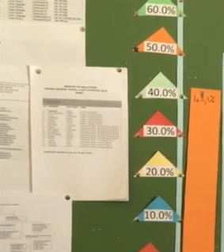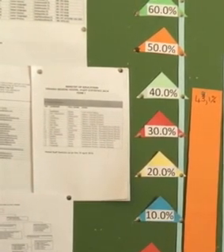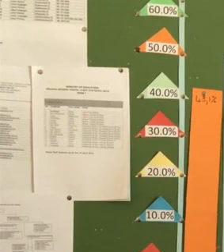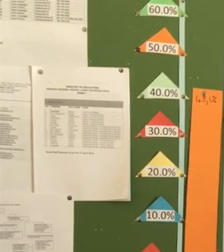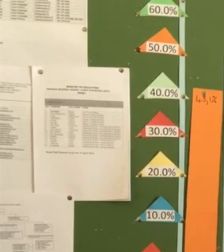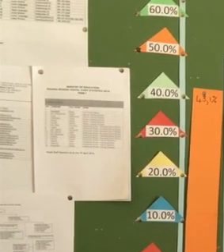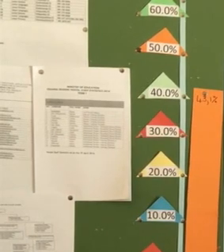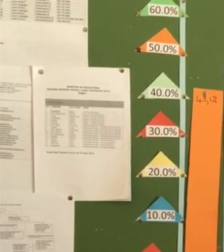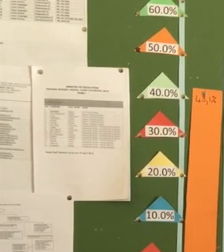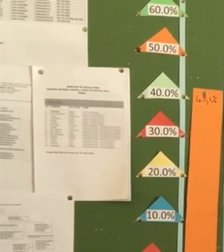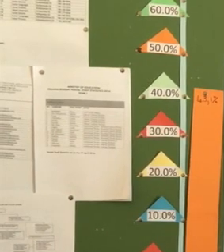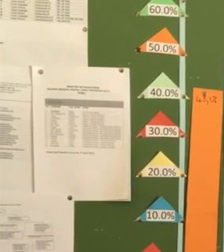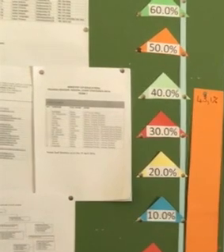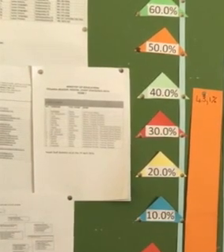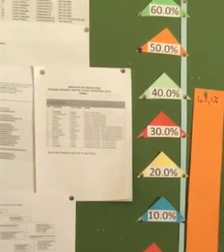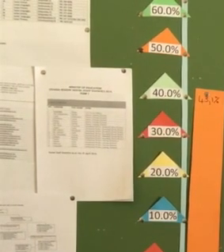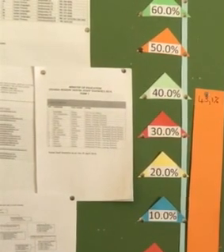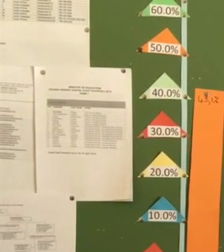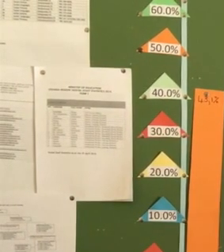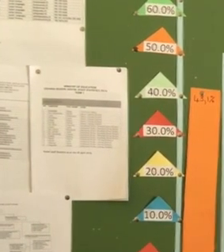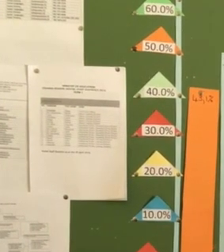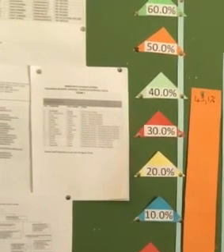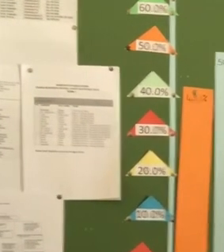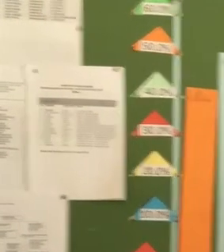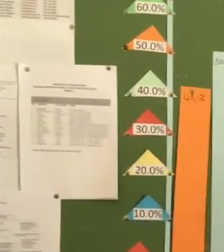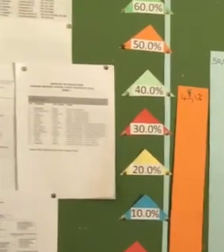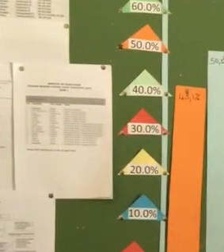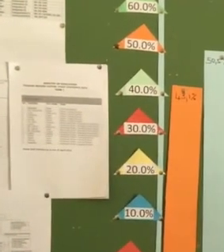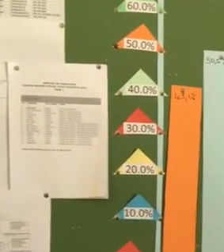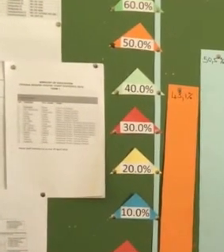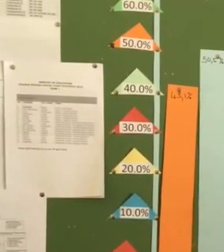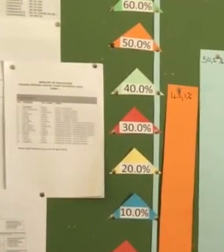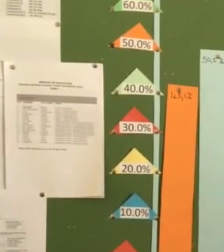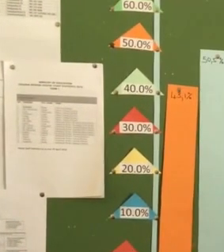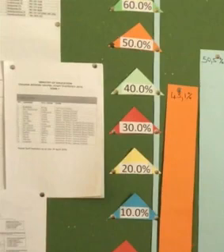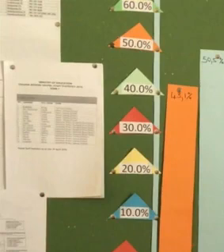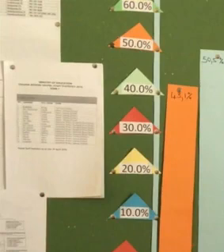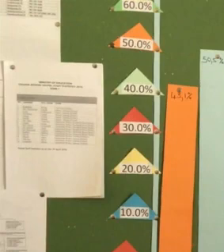at home.